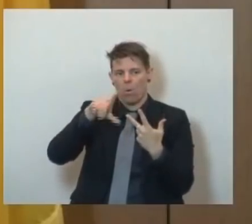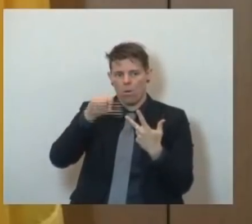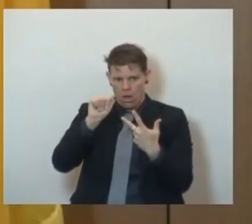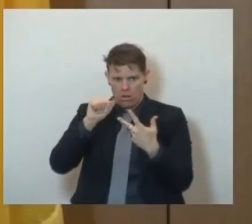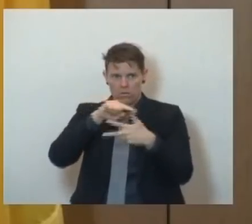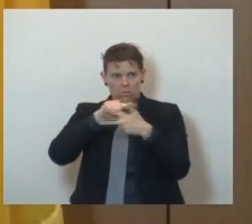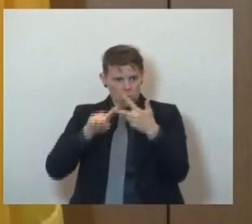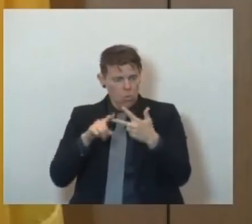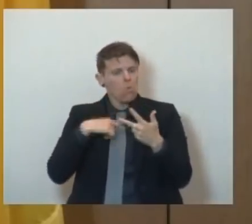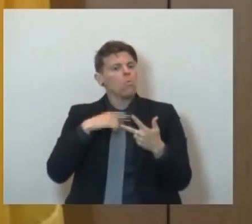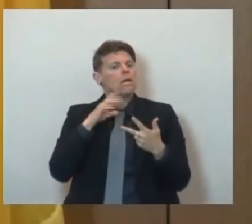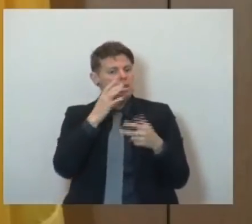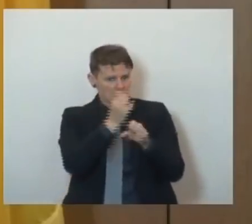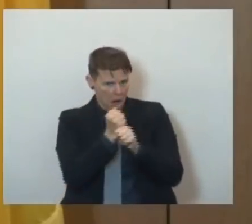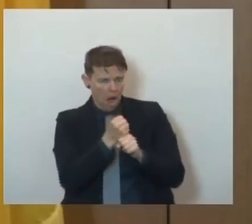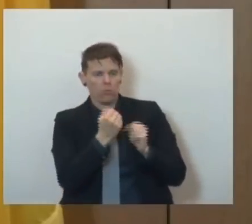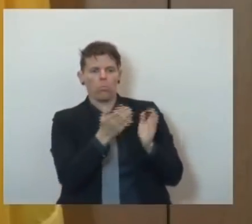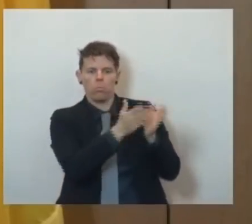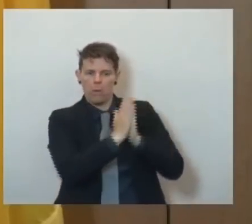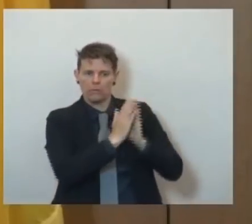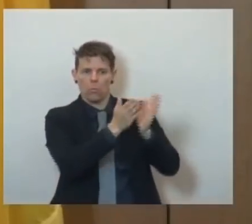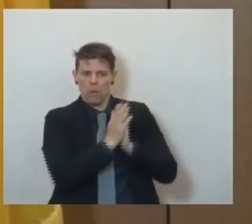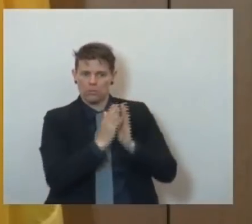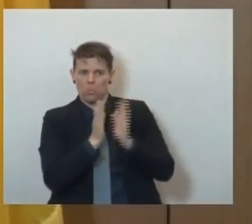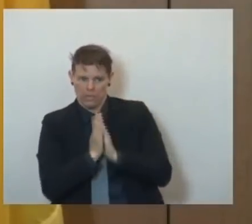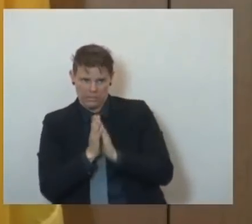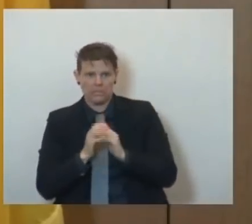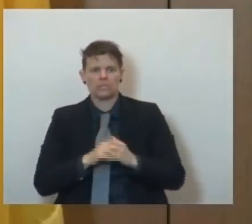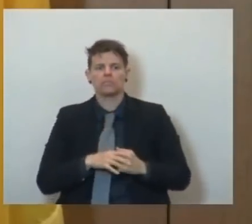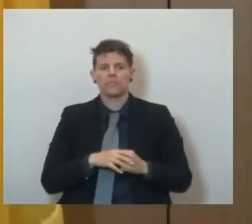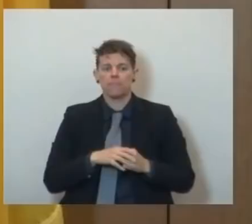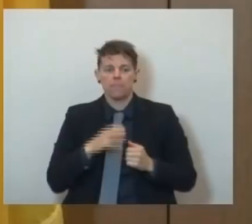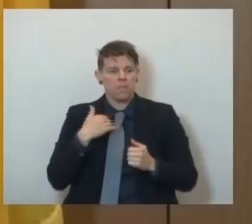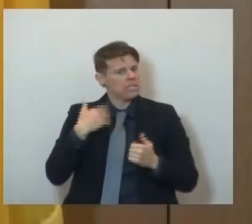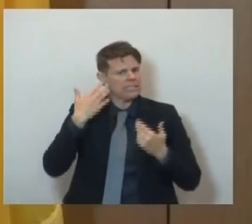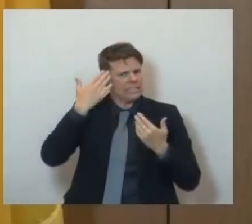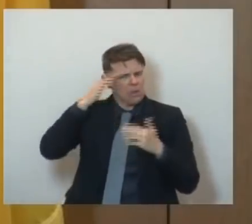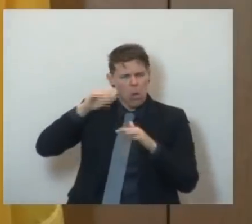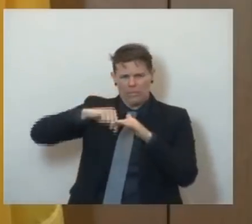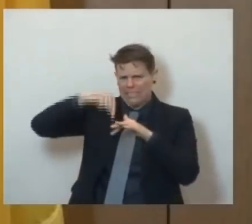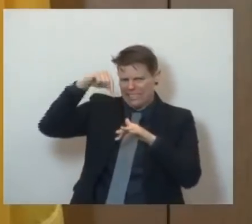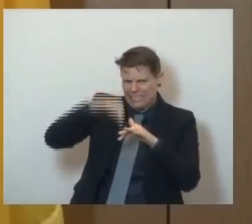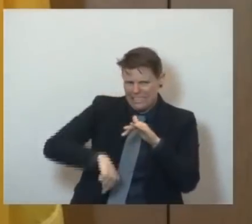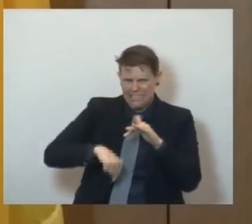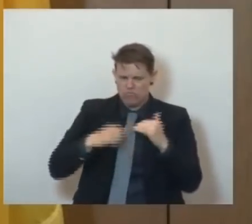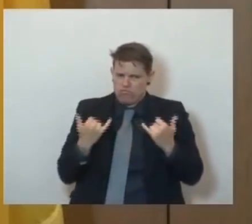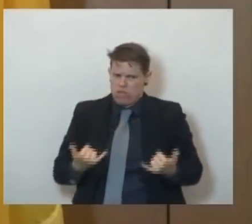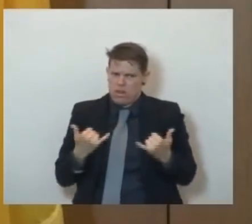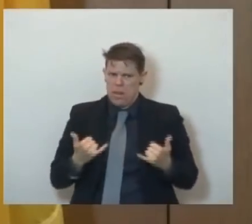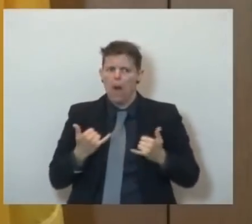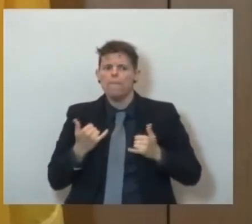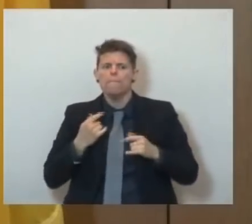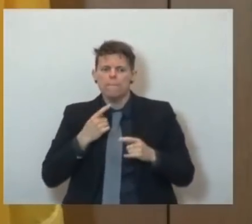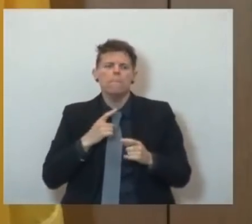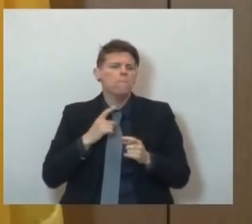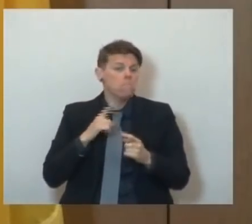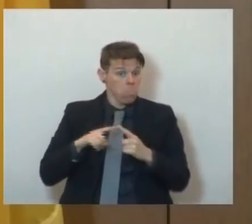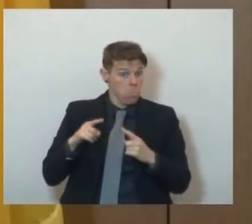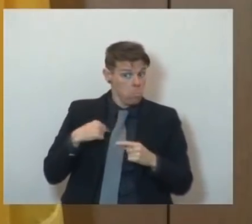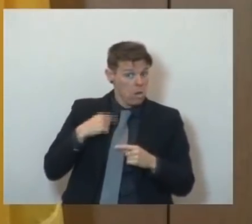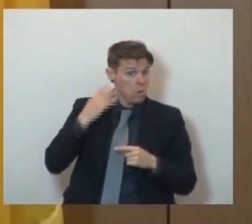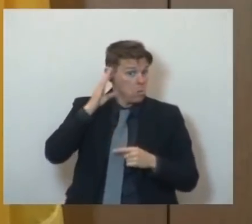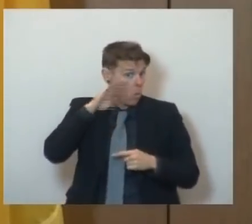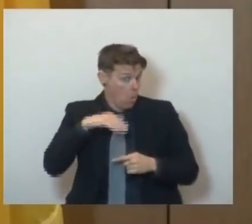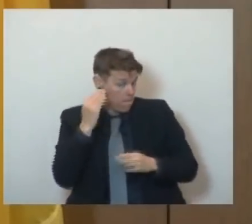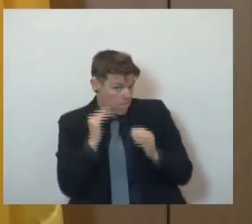and I don't know the full extent right this minute, but we'll get right back to you when we do.